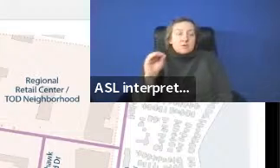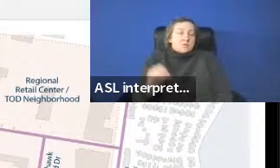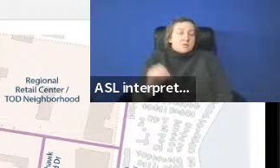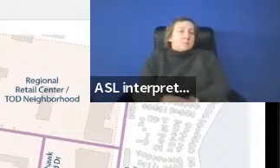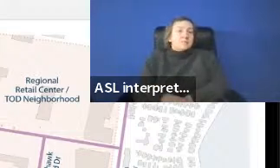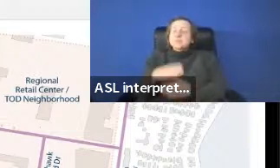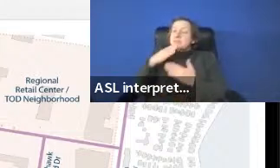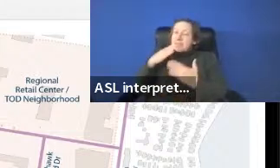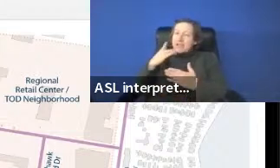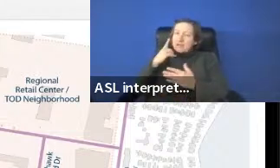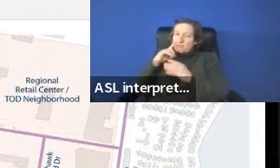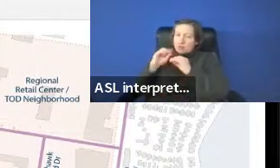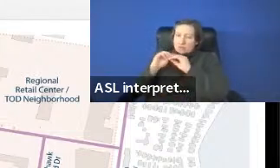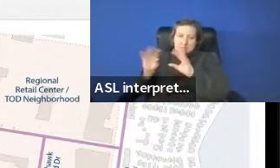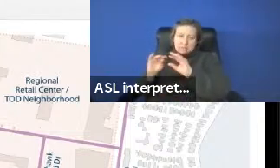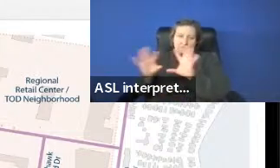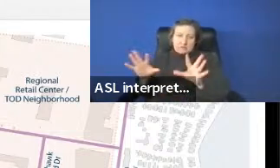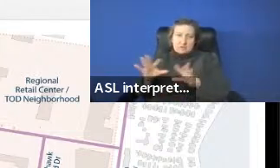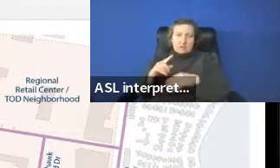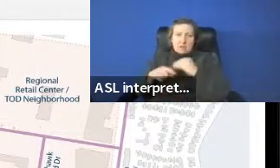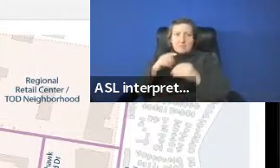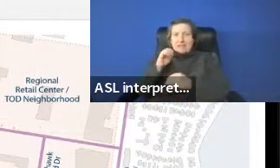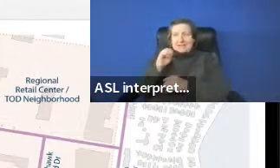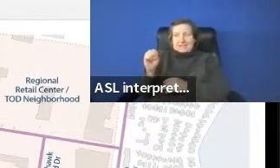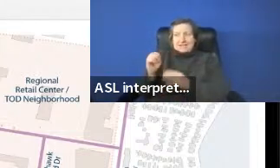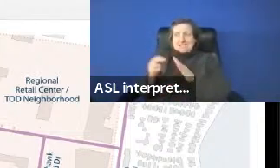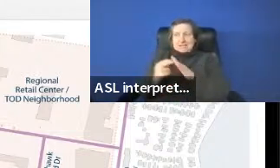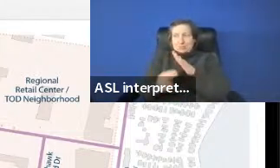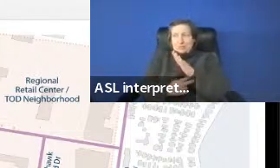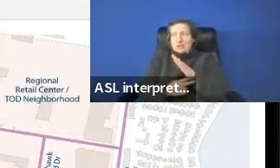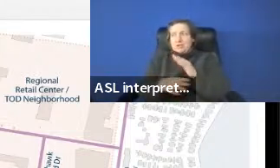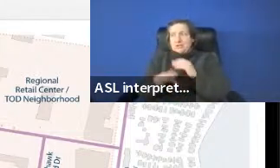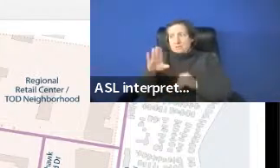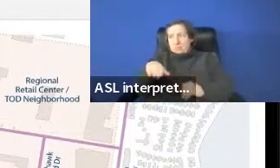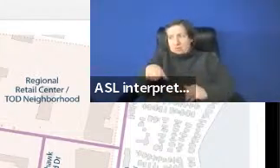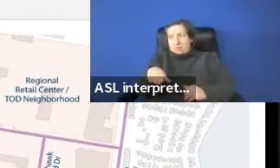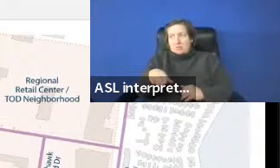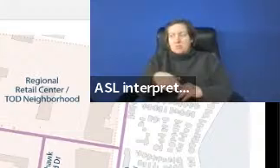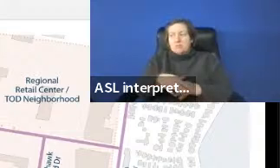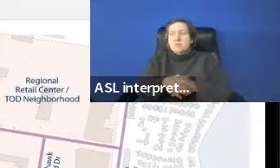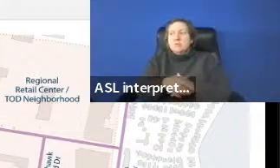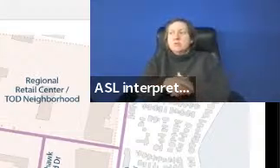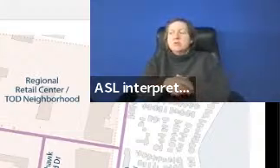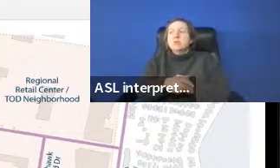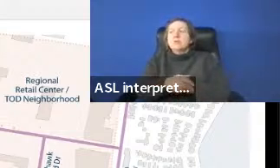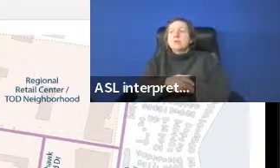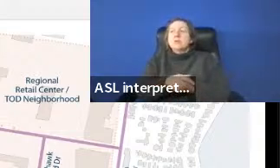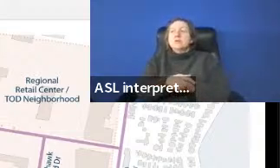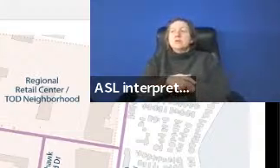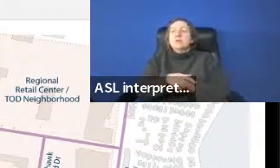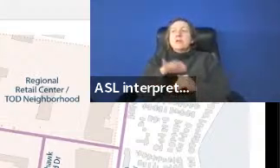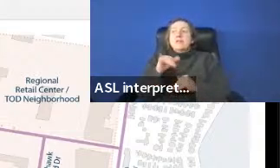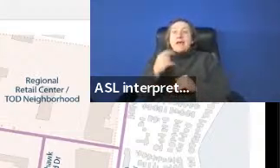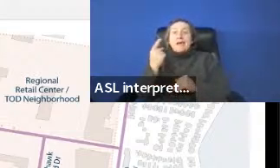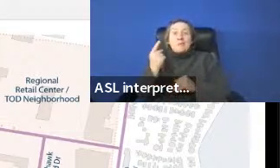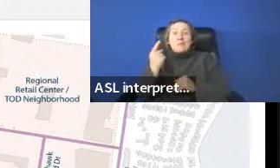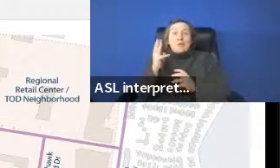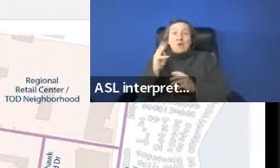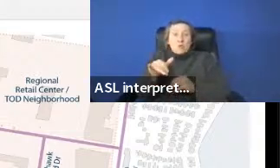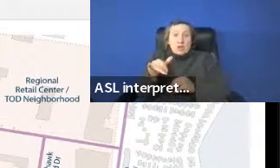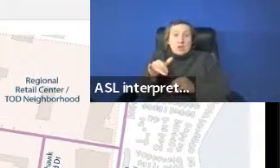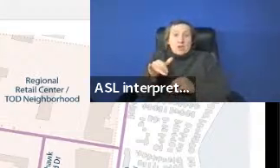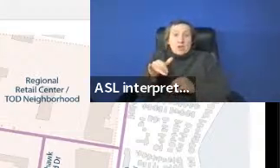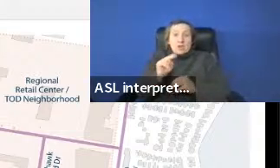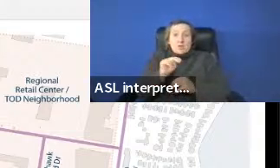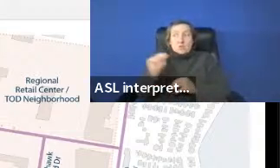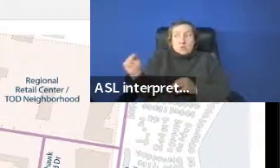thank you for the clarification on the east bridge, or the one at the bottom. So with that going to one way, there's really